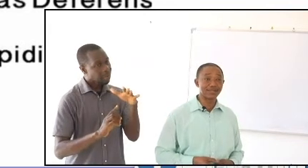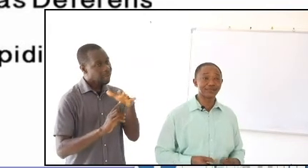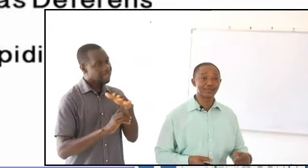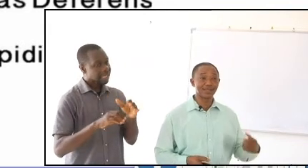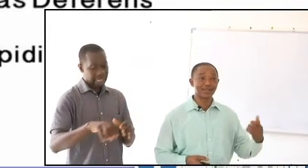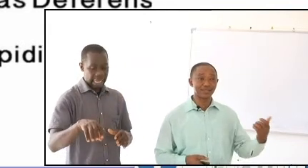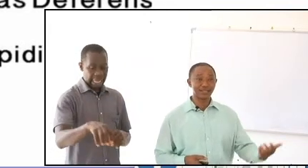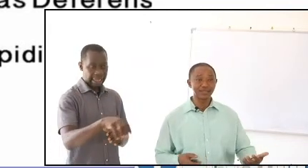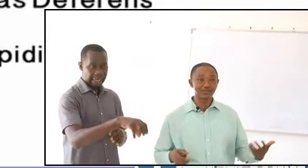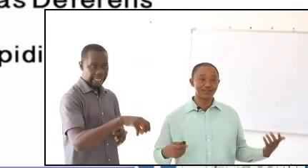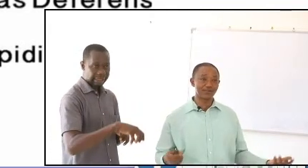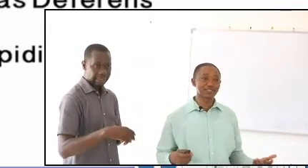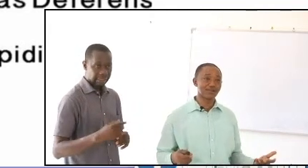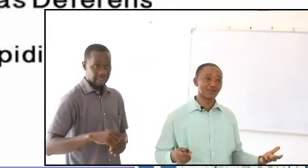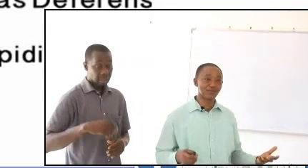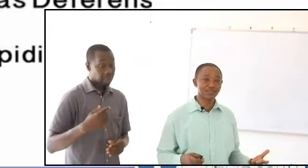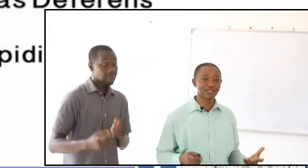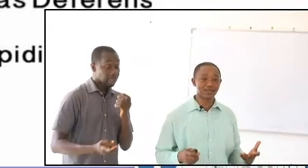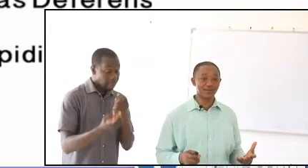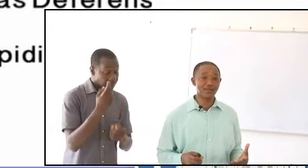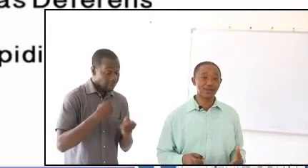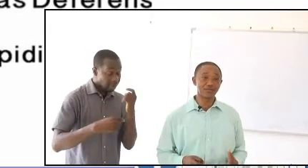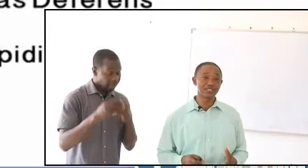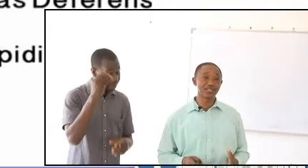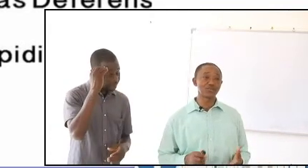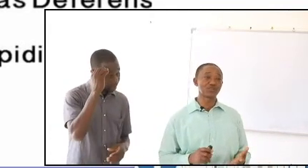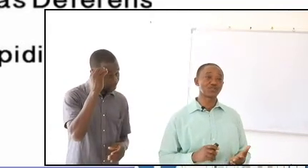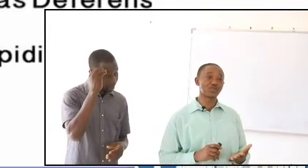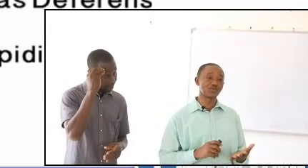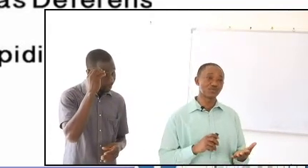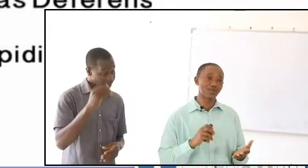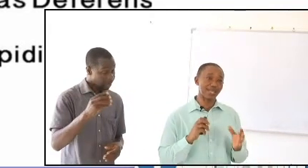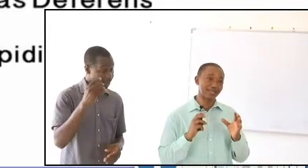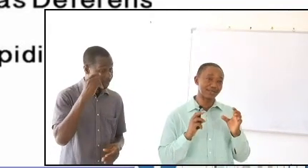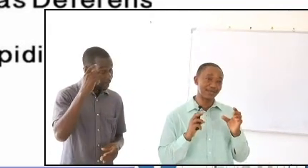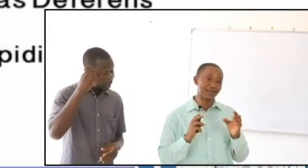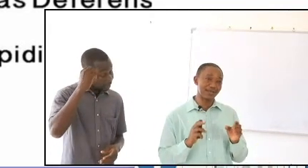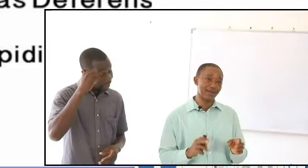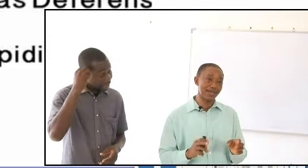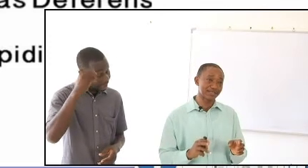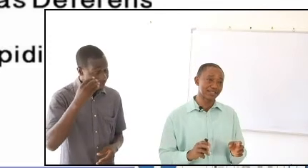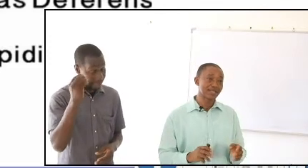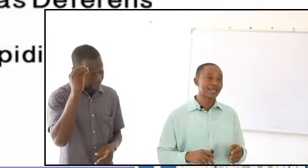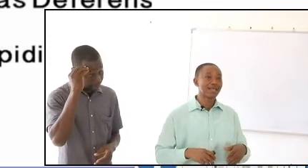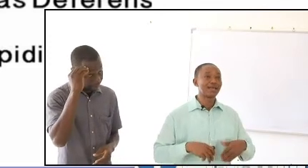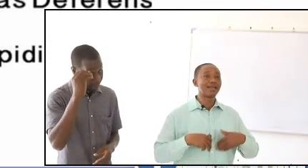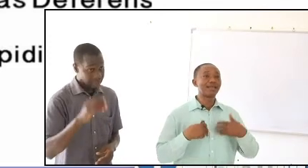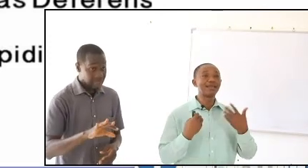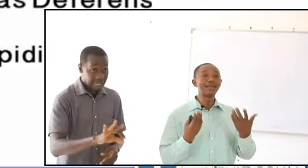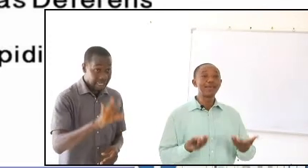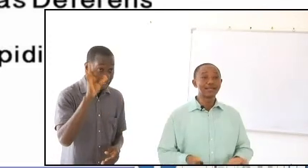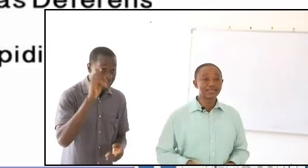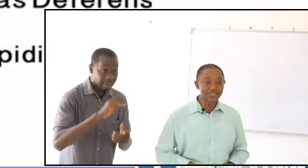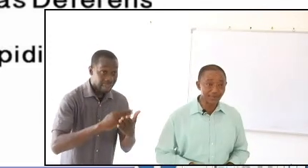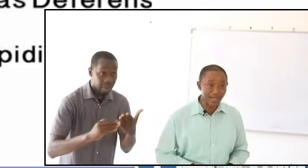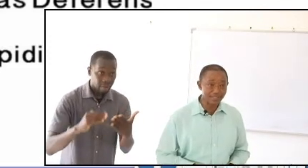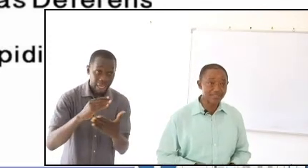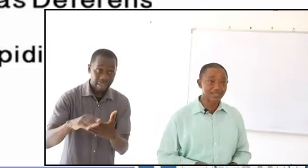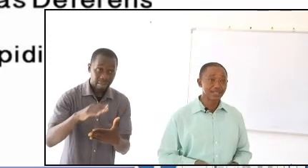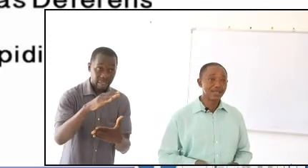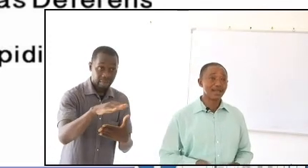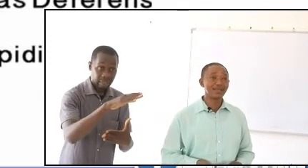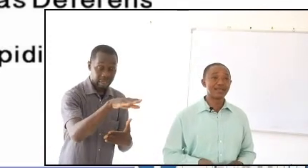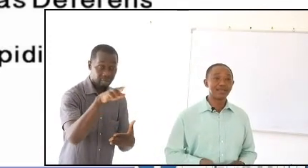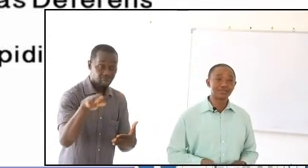areas, okay? Again, to refresh our memories. Remember, I always say you must be able to identify the parts, label these